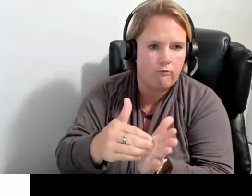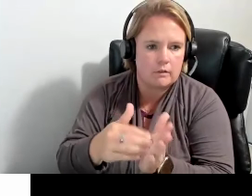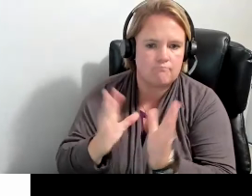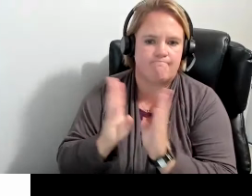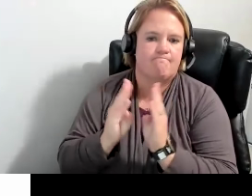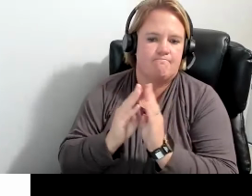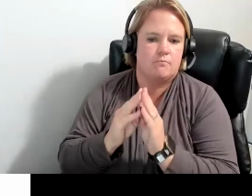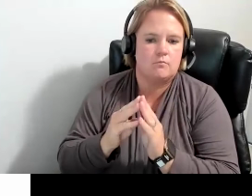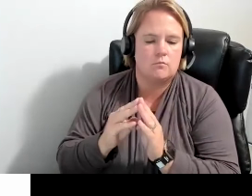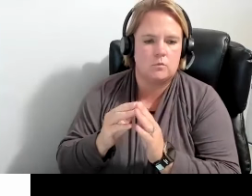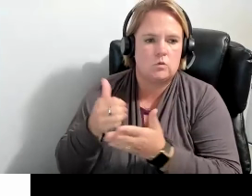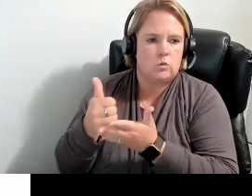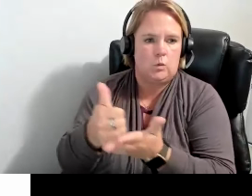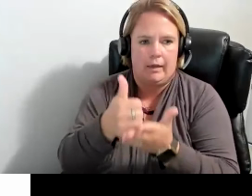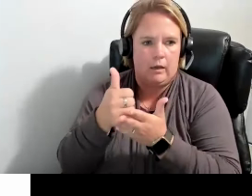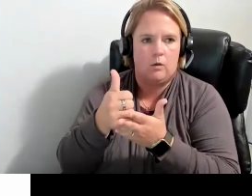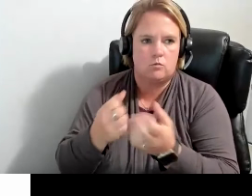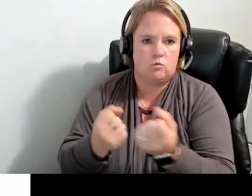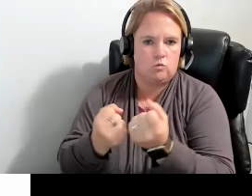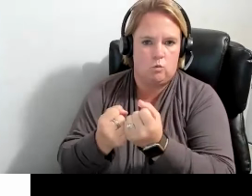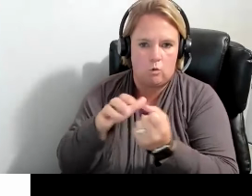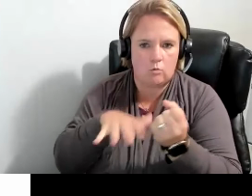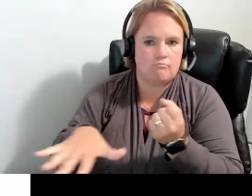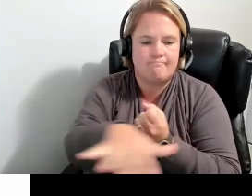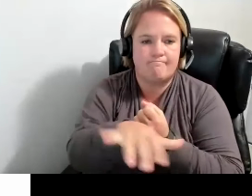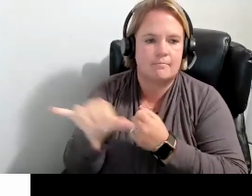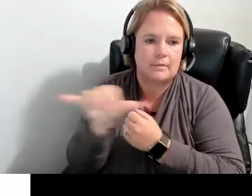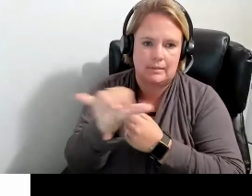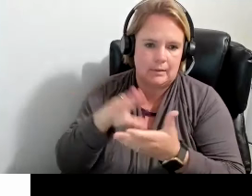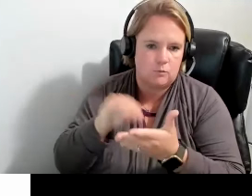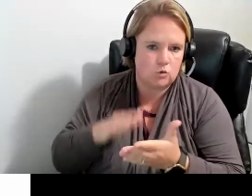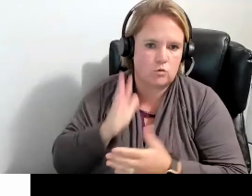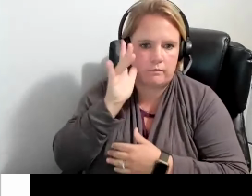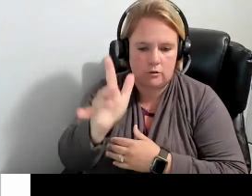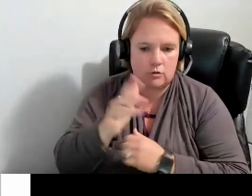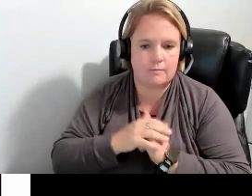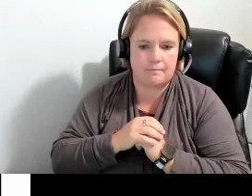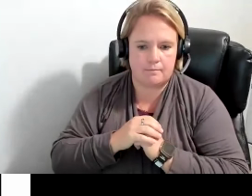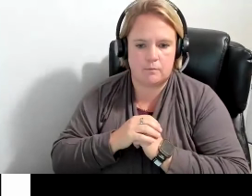students that we hope to be serving over here.